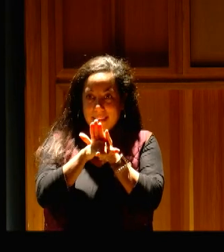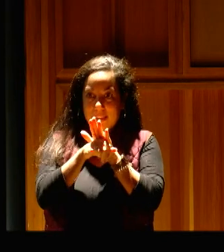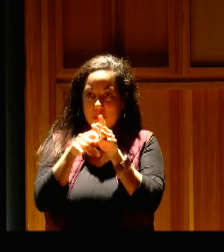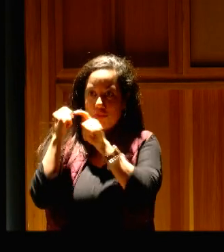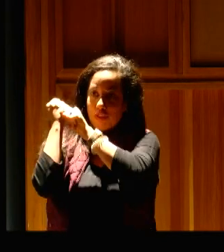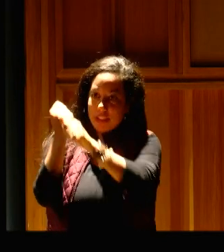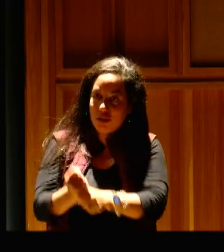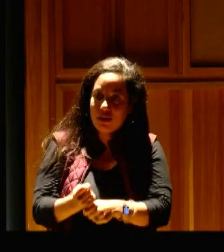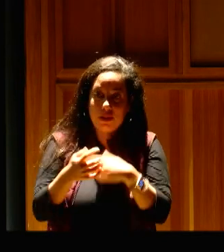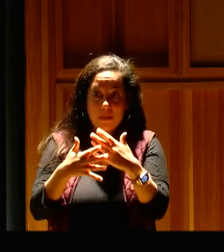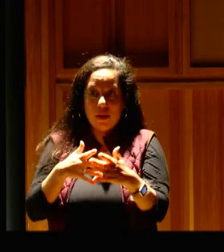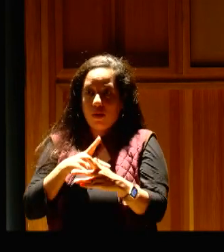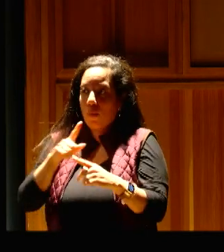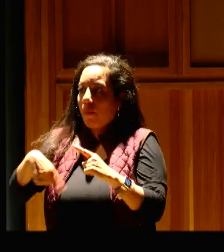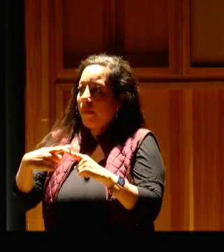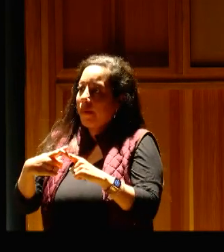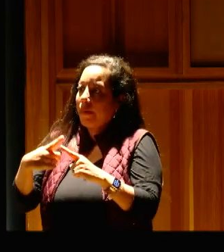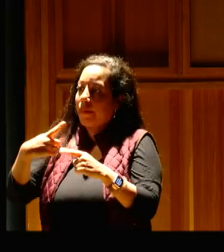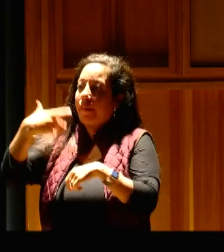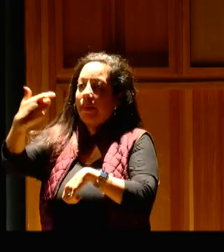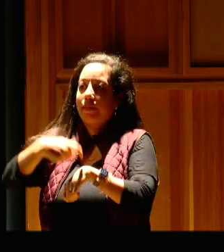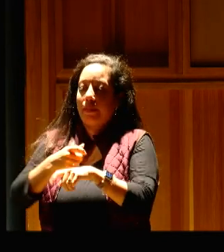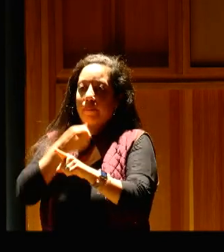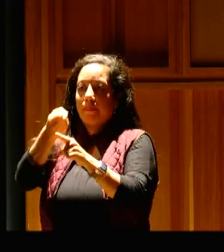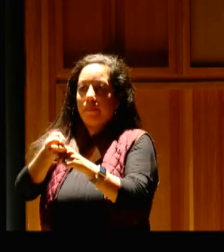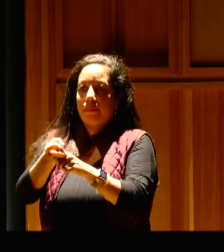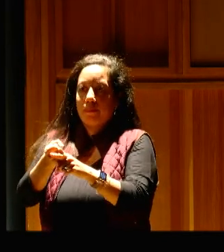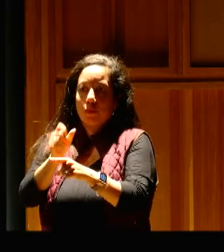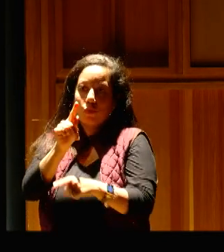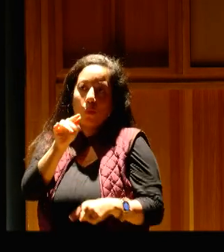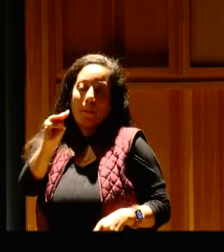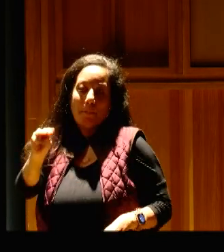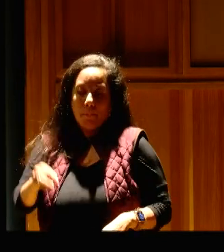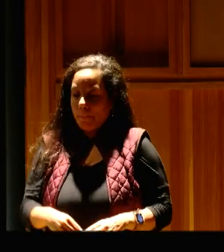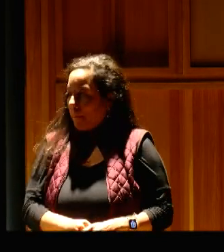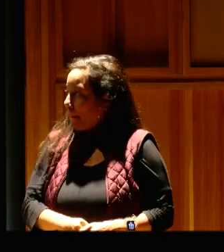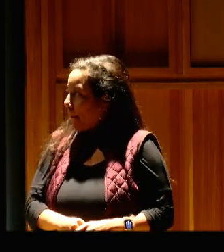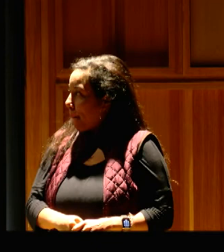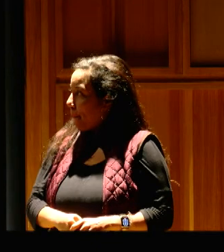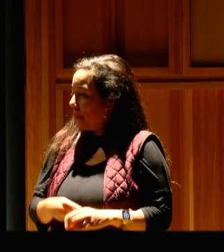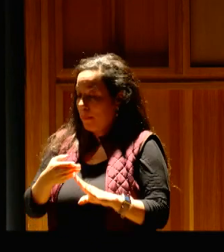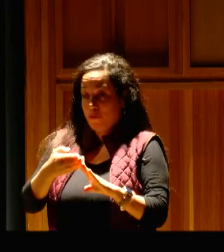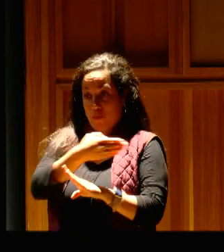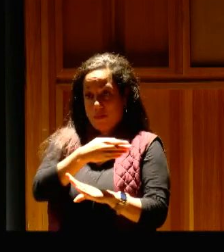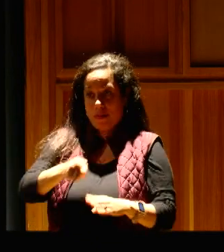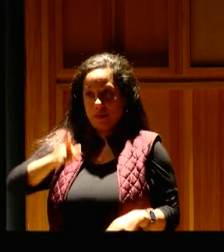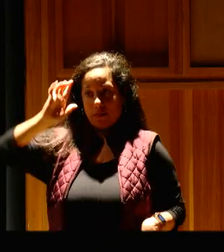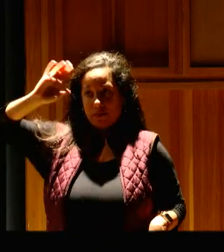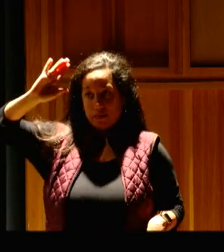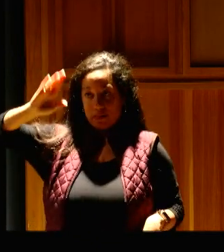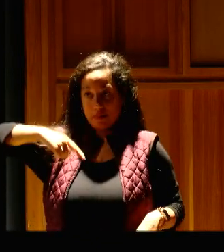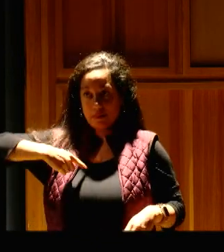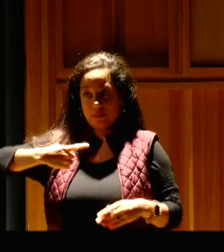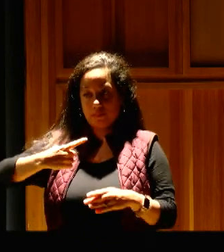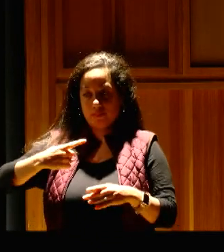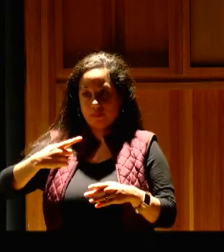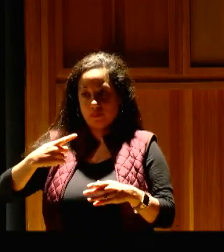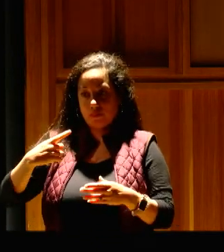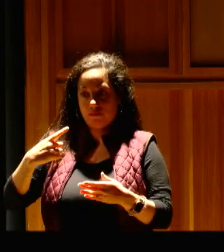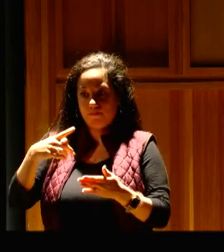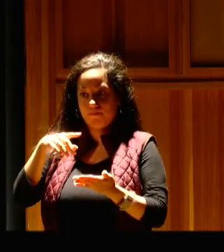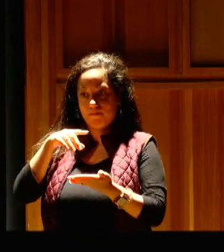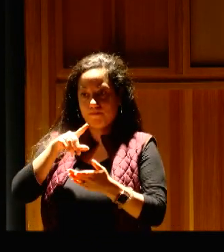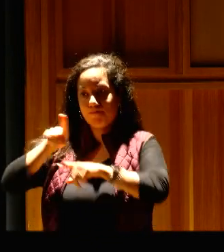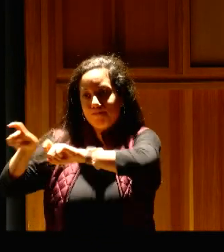storm comes. Ahead of this talk, I took a brief survey of current climate policies